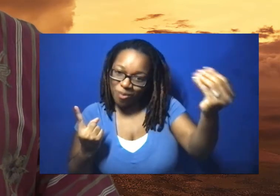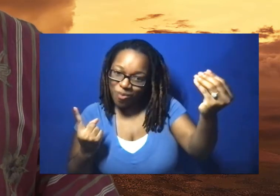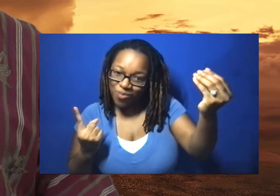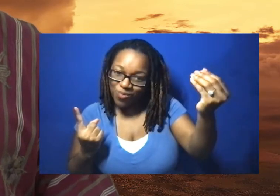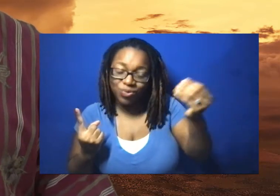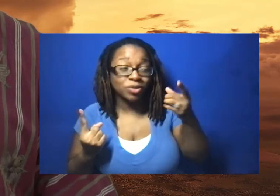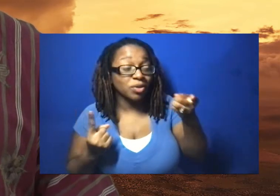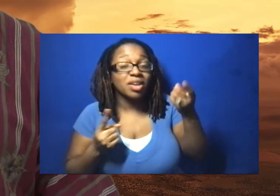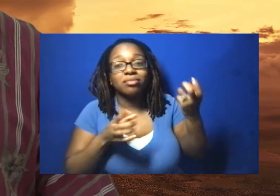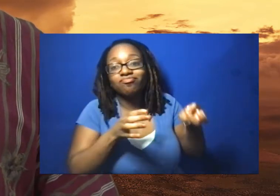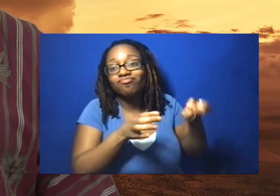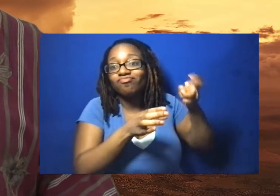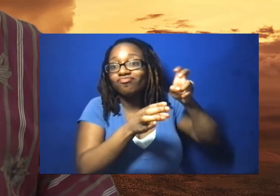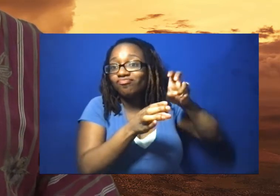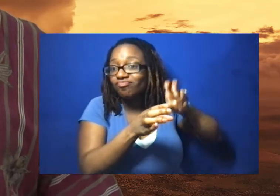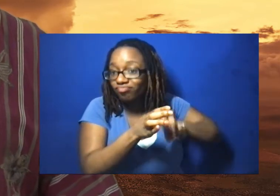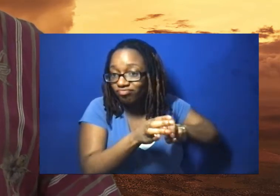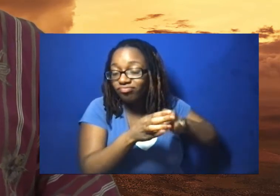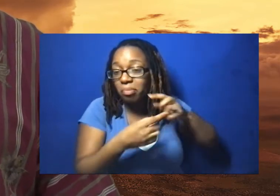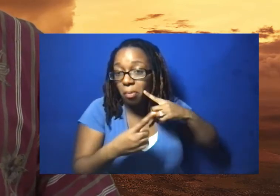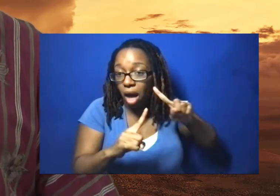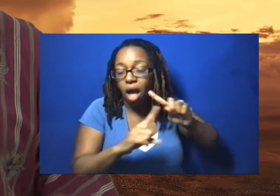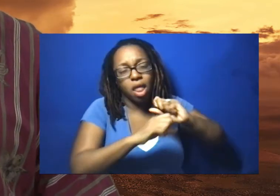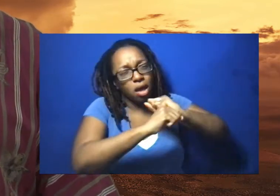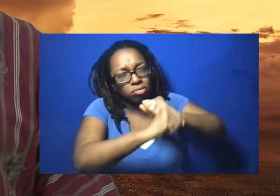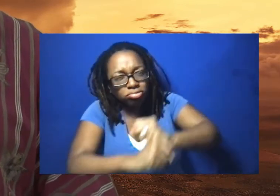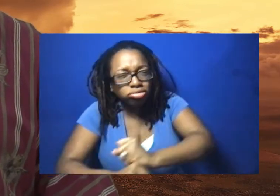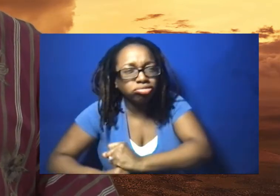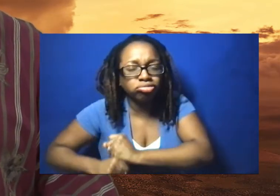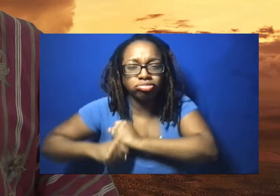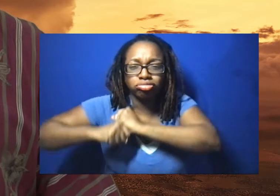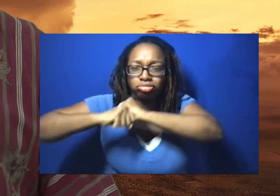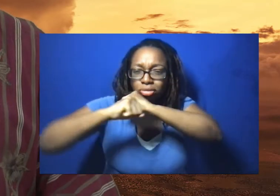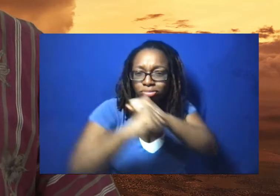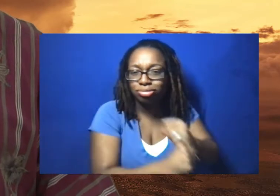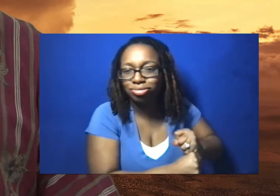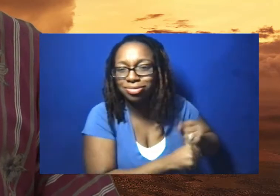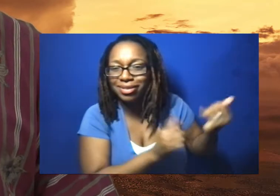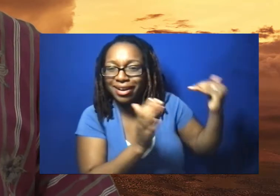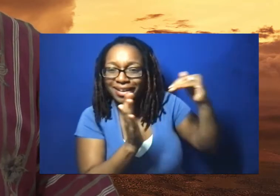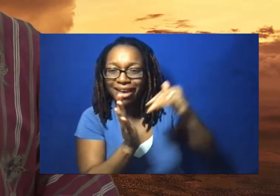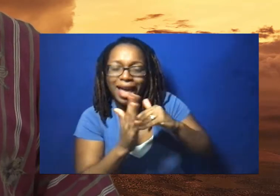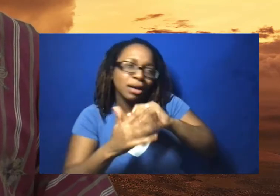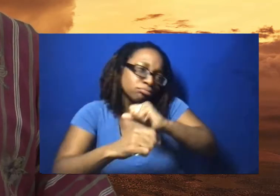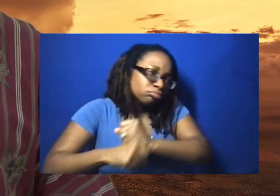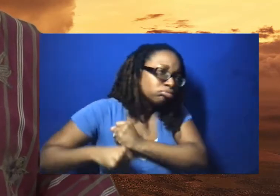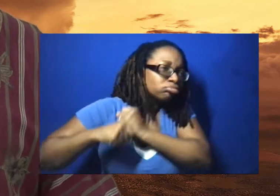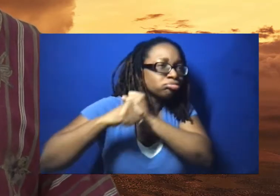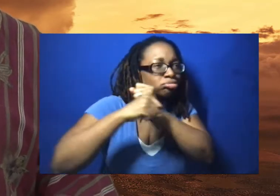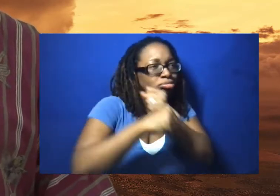and he canoed and paddled up the river to his village.